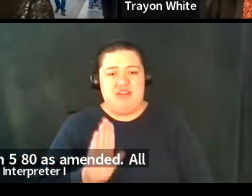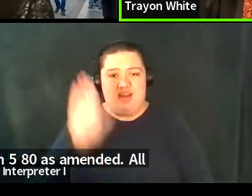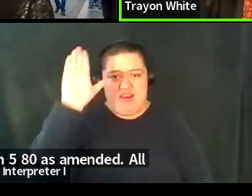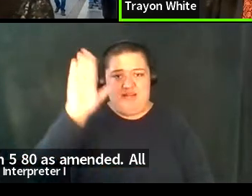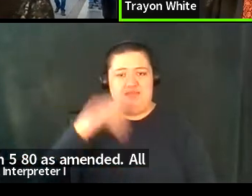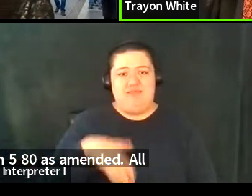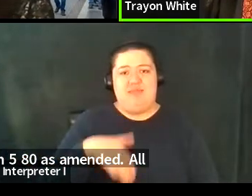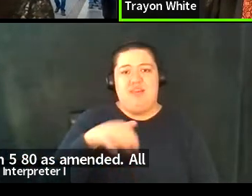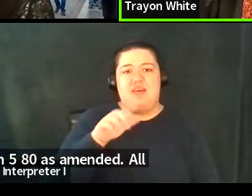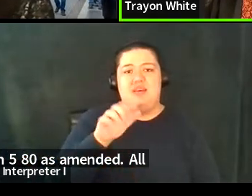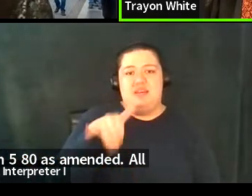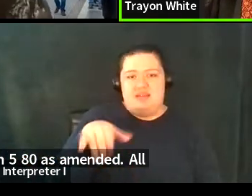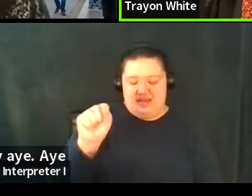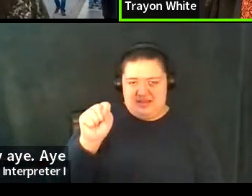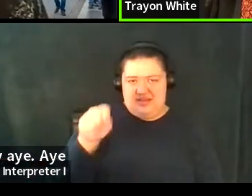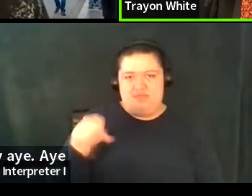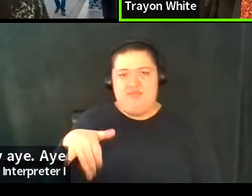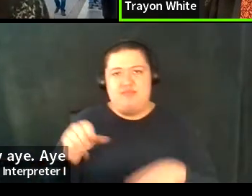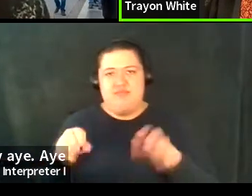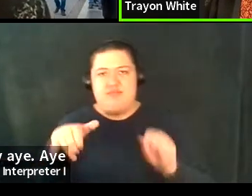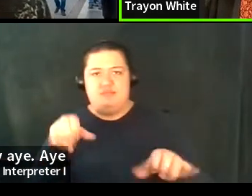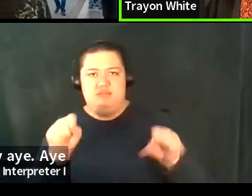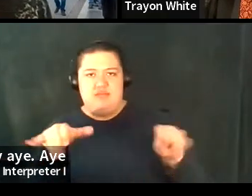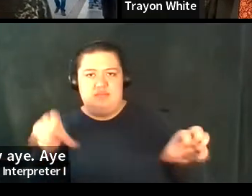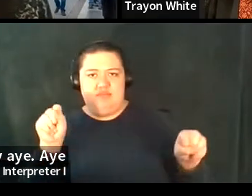Aye. Aye. Aye.